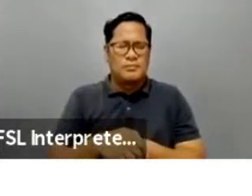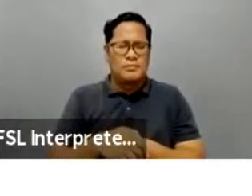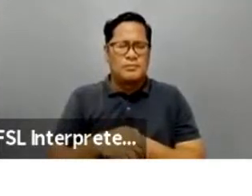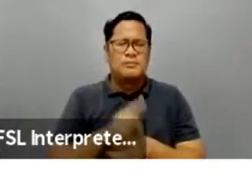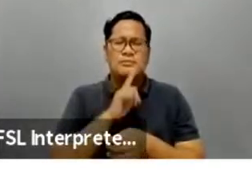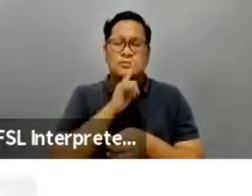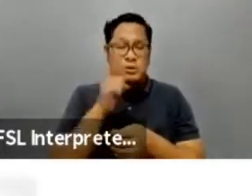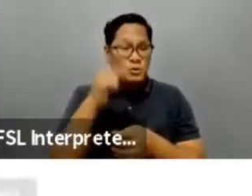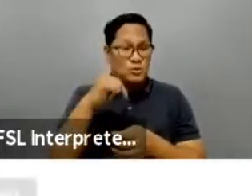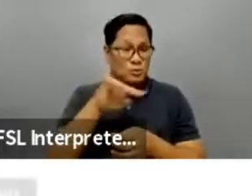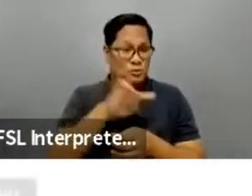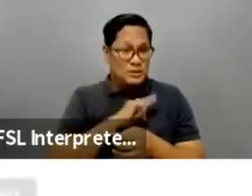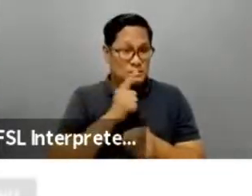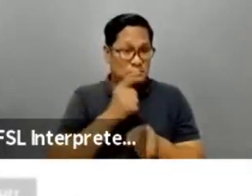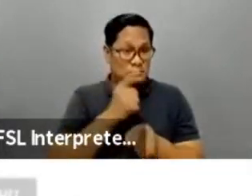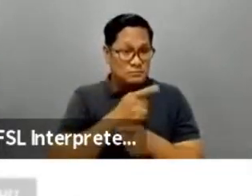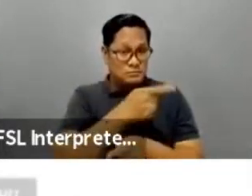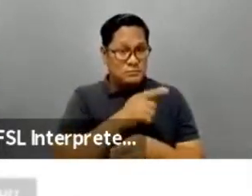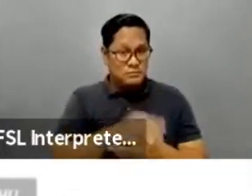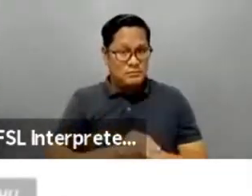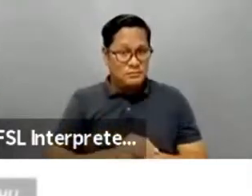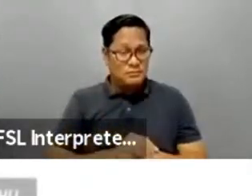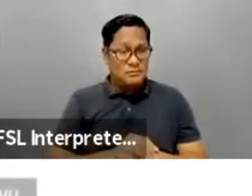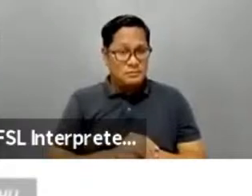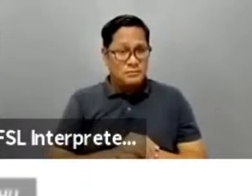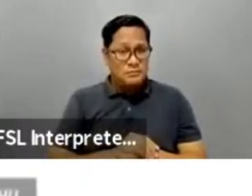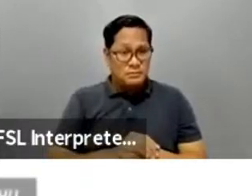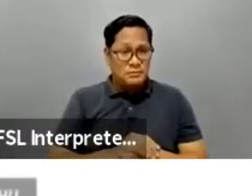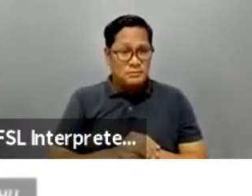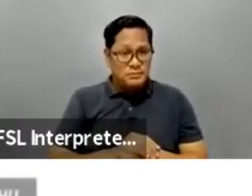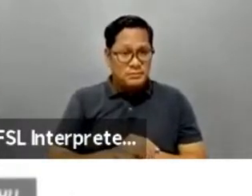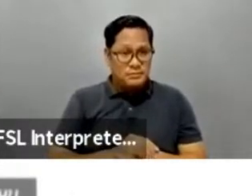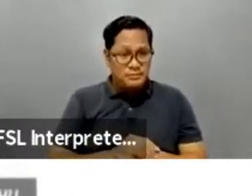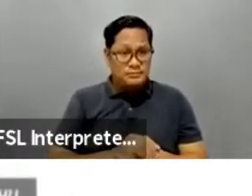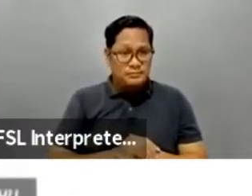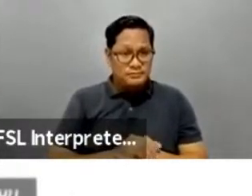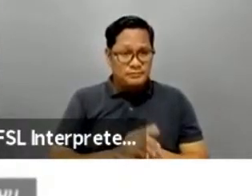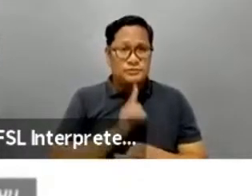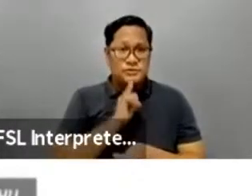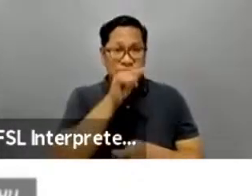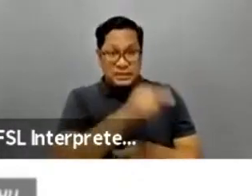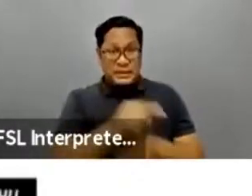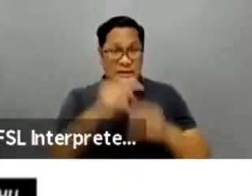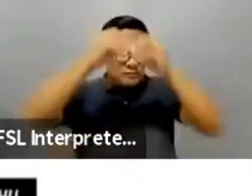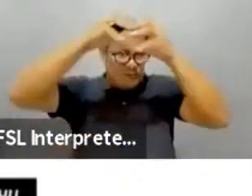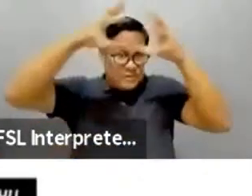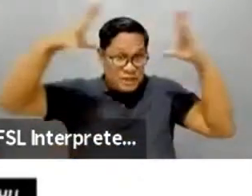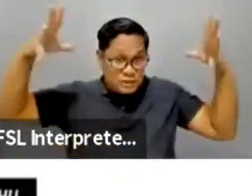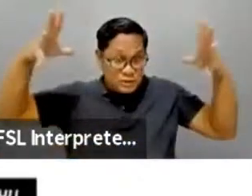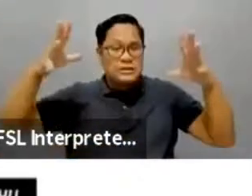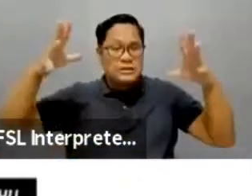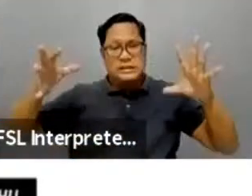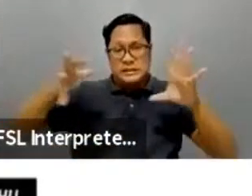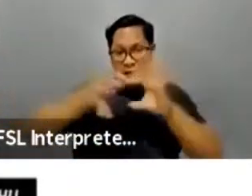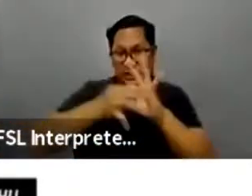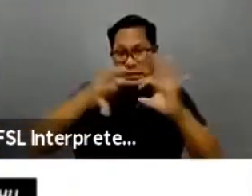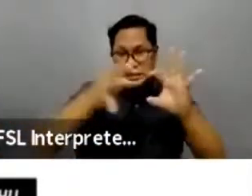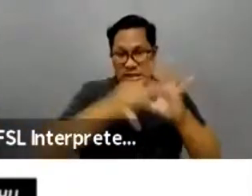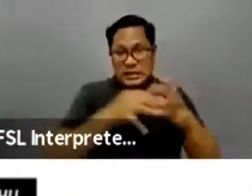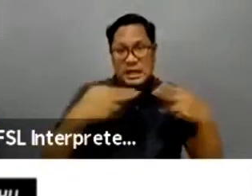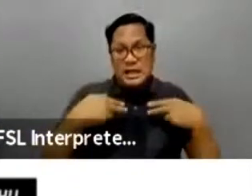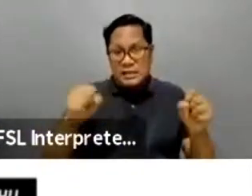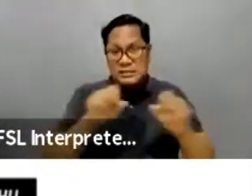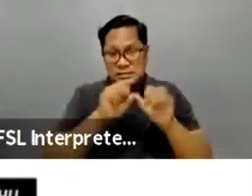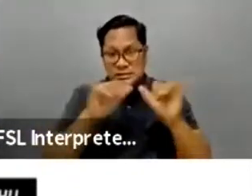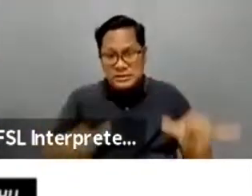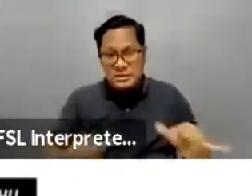So with that, this is the envisioned integrated health system. You